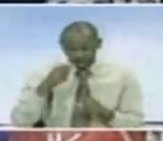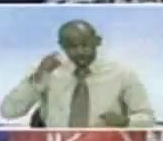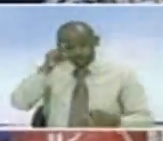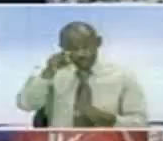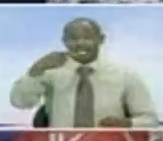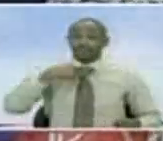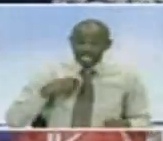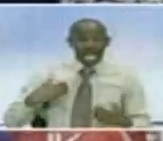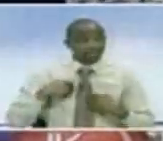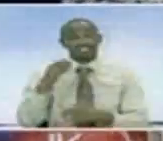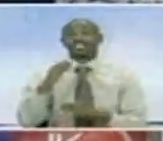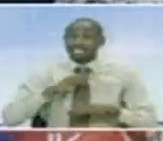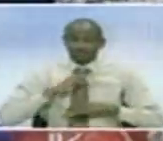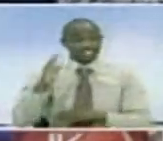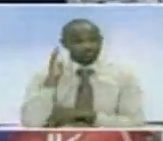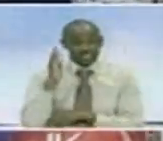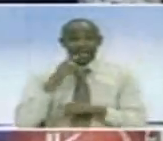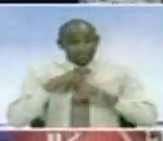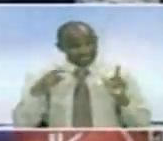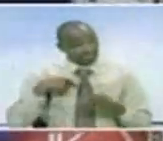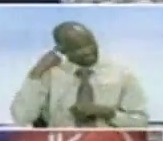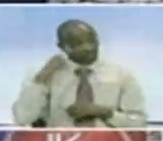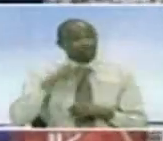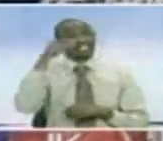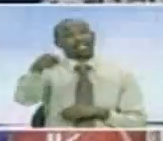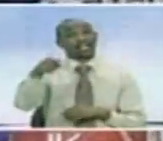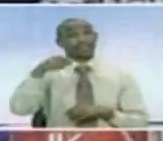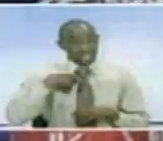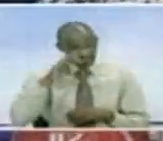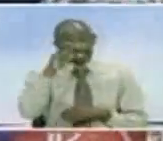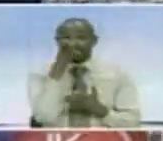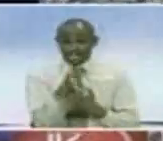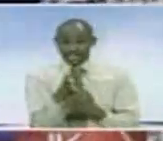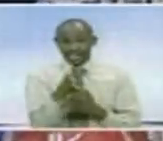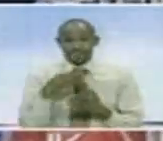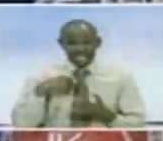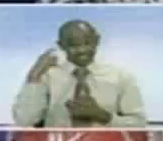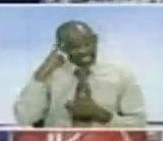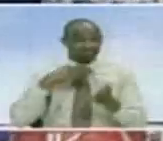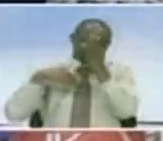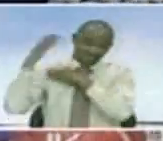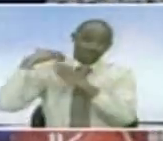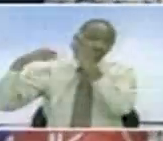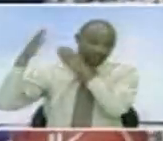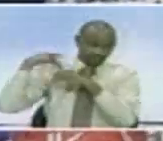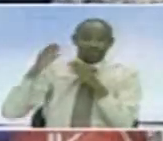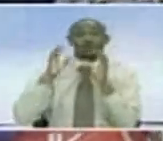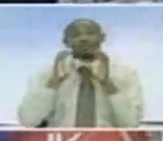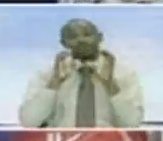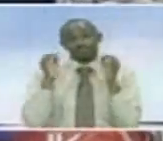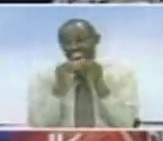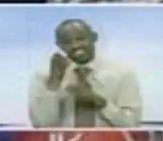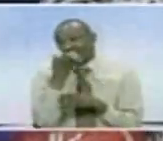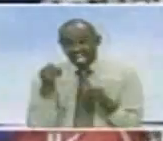security. But my prediction is based on what I have seen on the previous rallies, that the